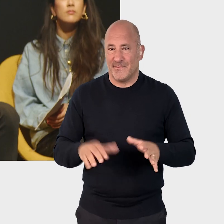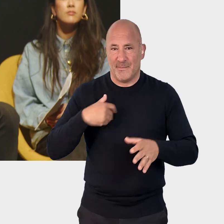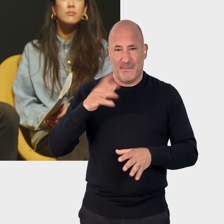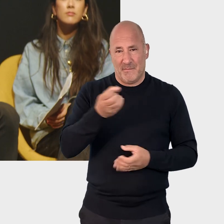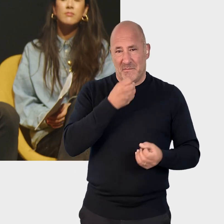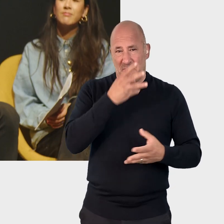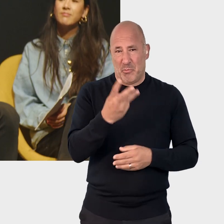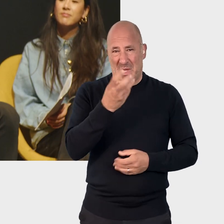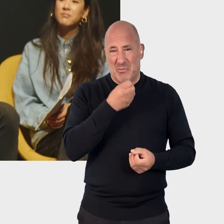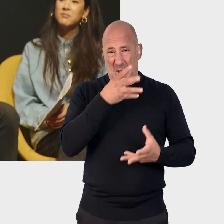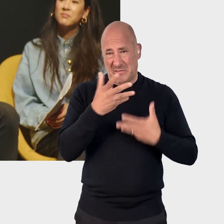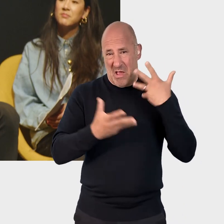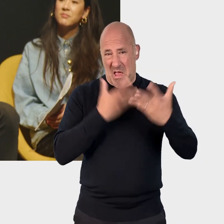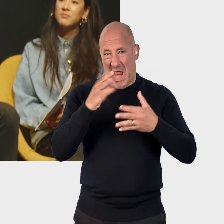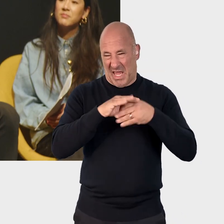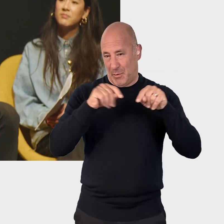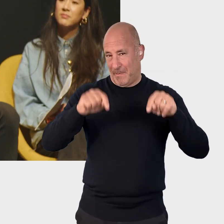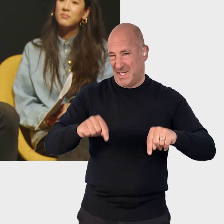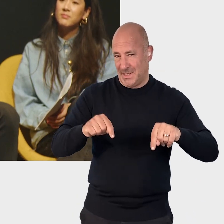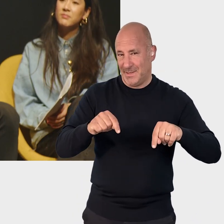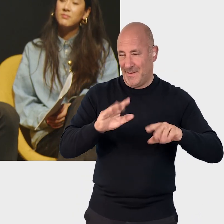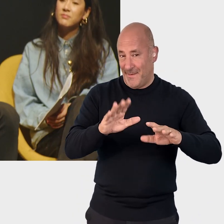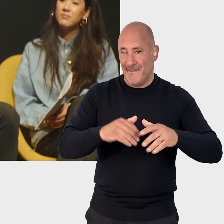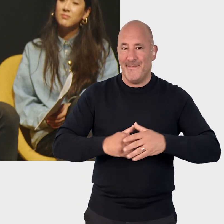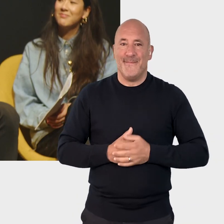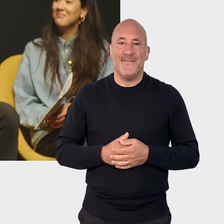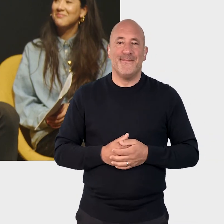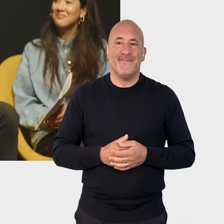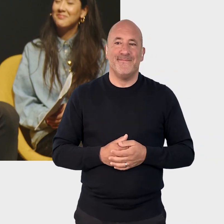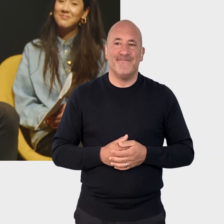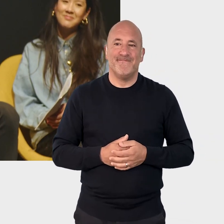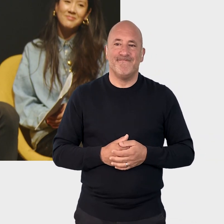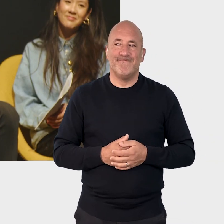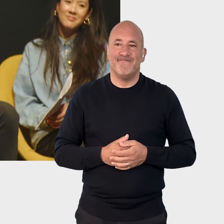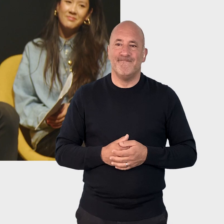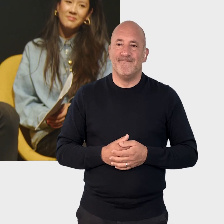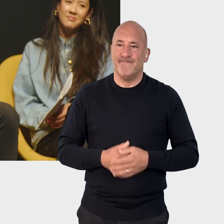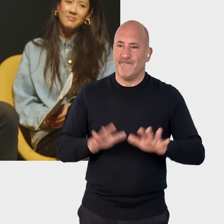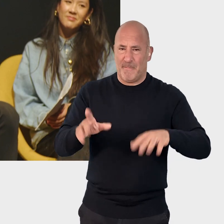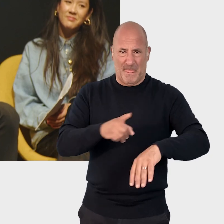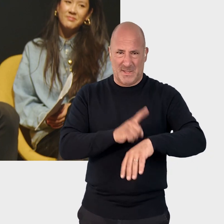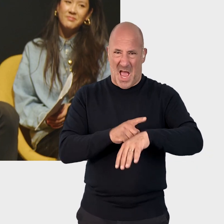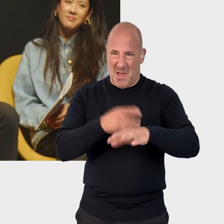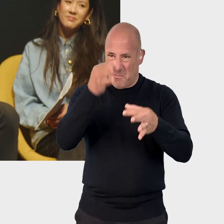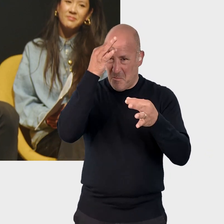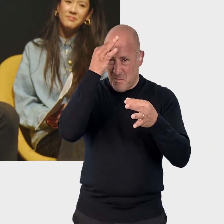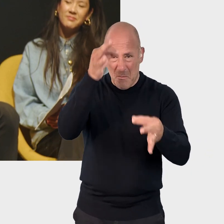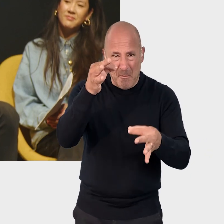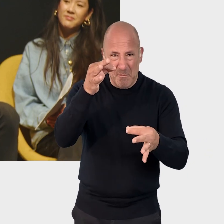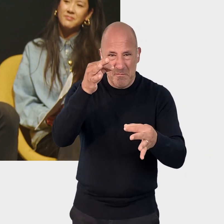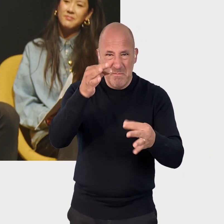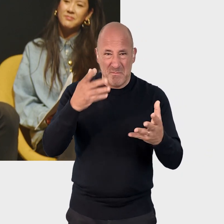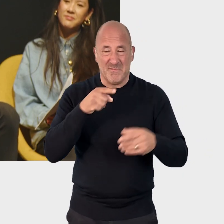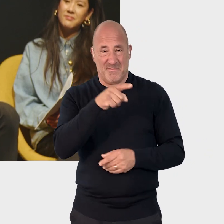the country? And so we've got three great expositions for you on some of that experience. We're